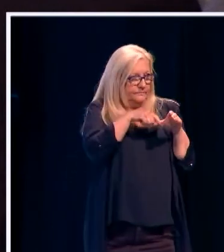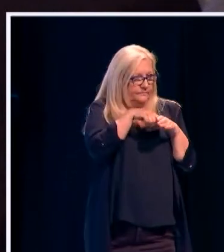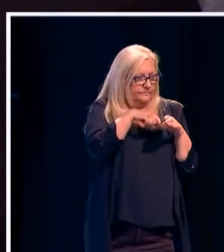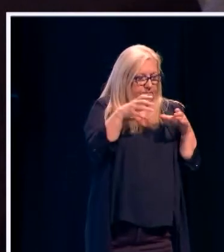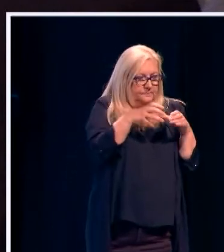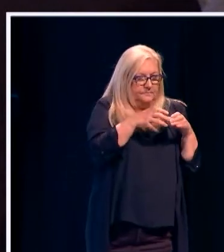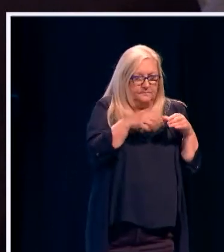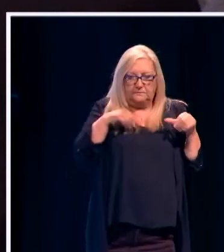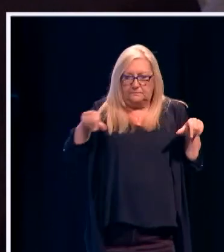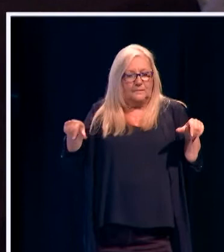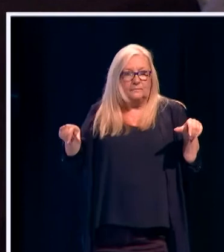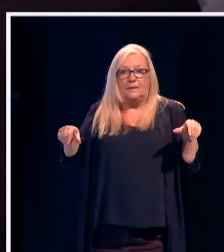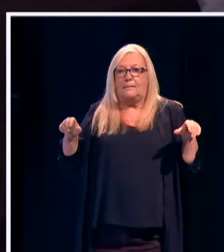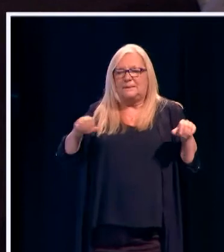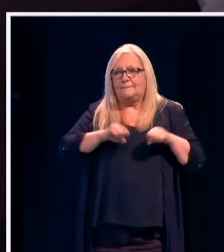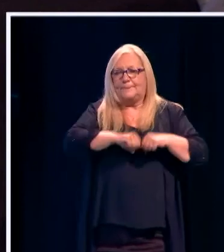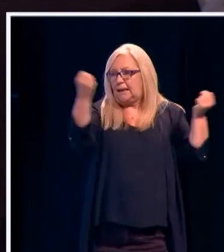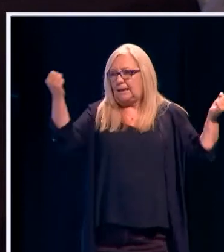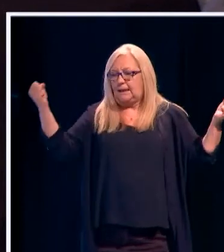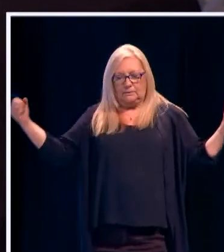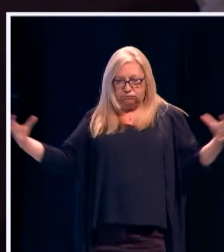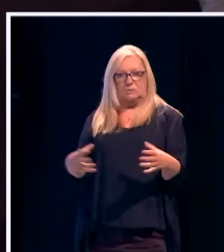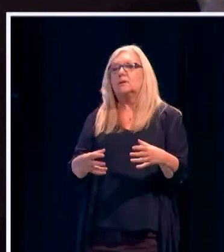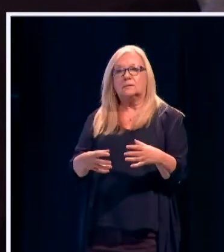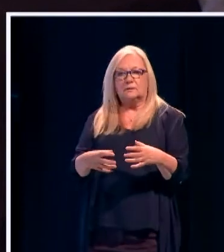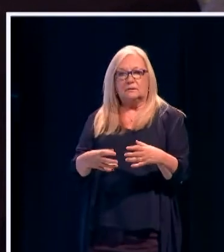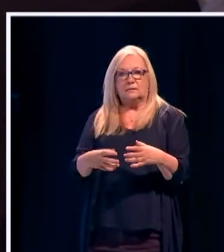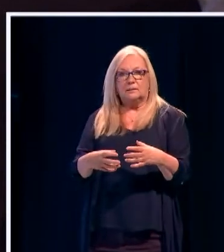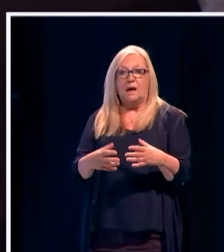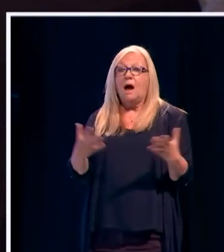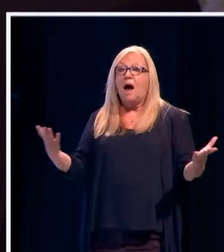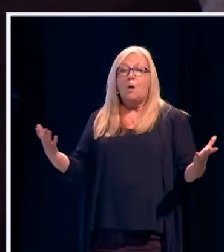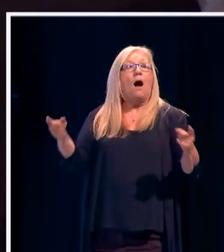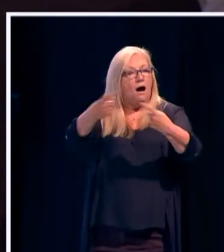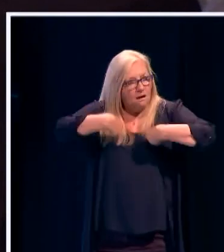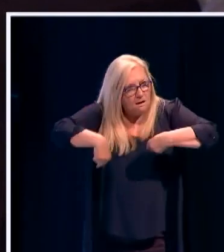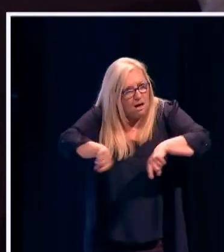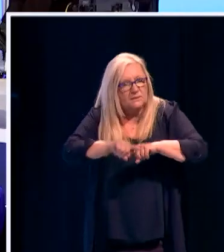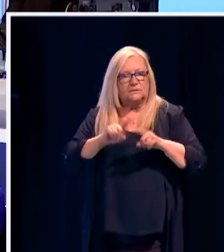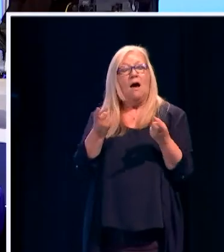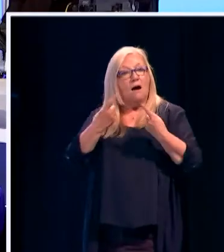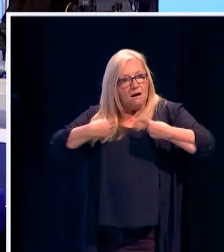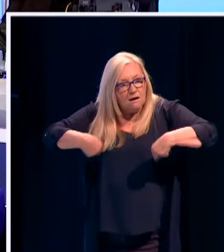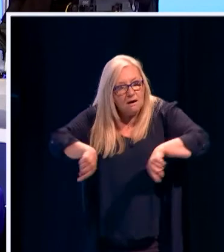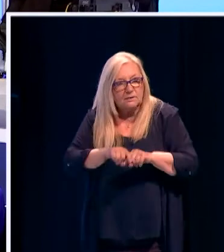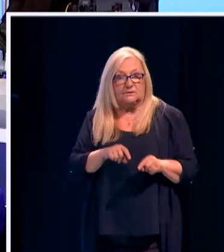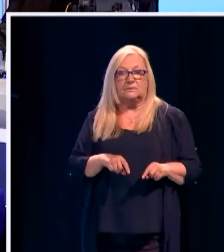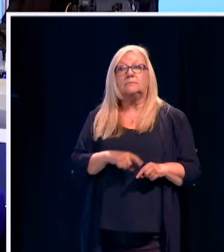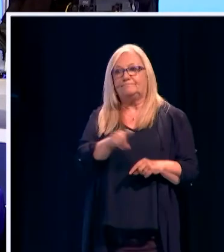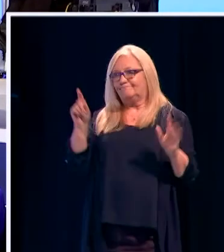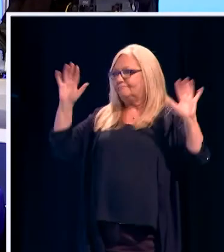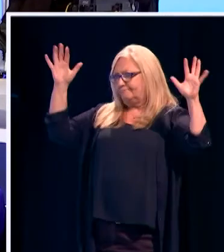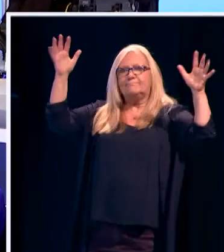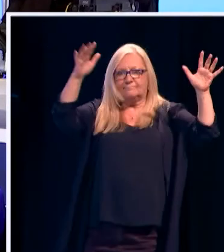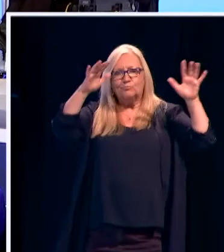be begun by us. That has to be begun by persons with disabilities and the DPOs. Until